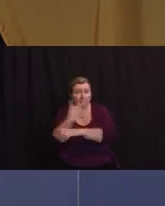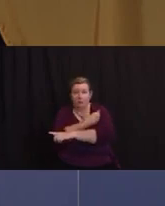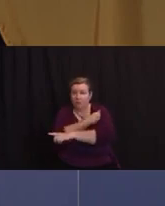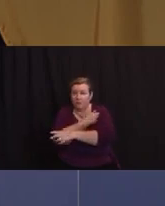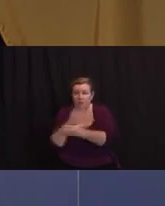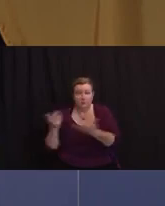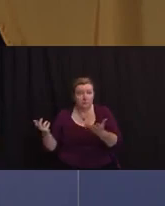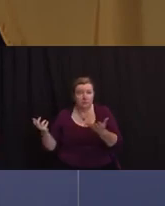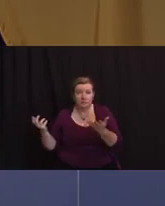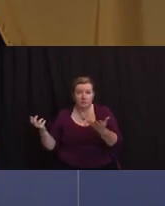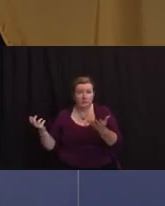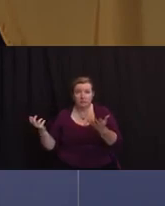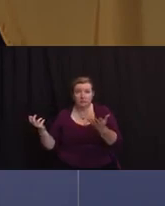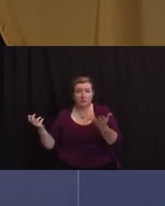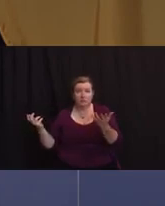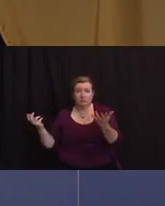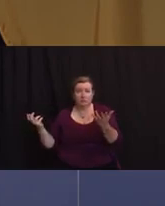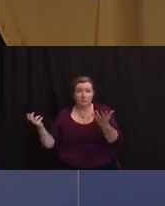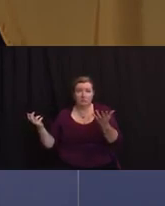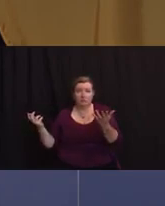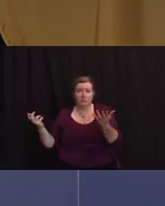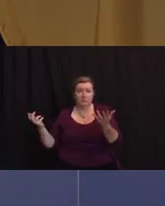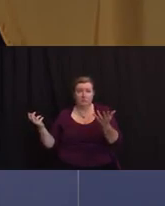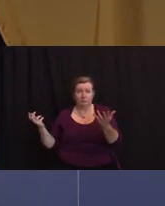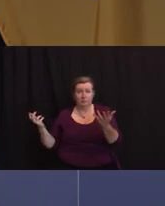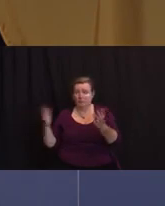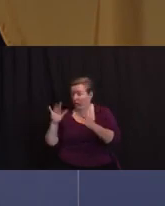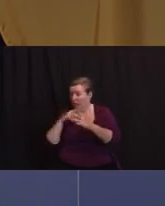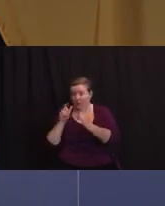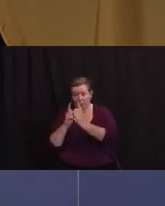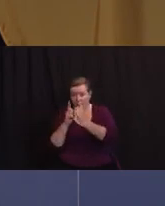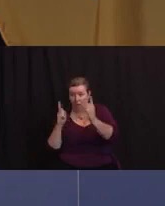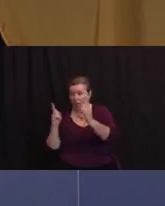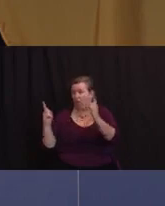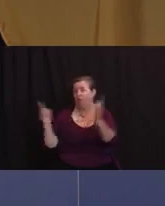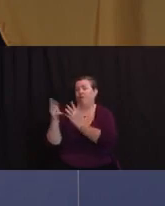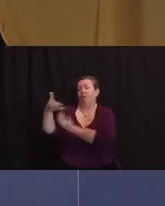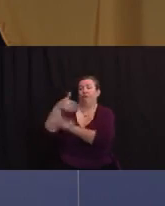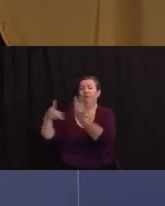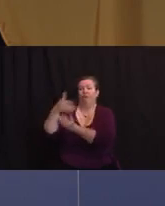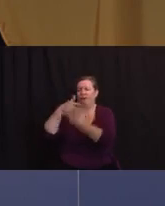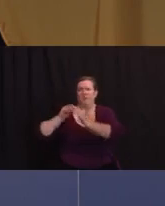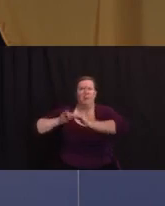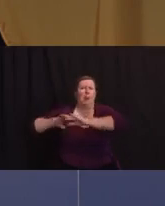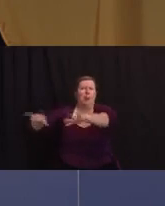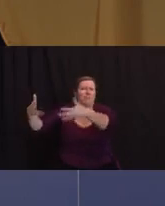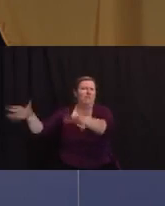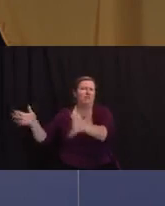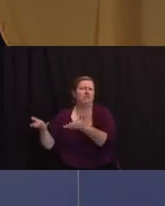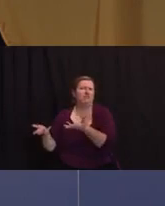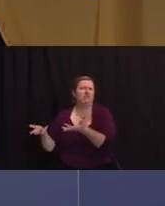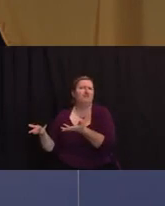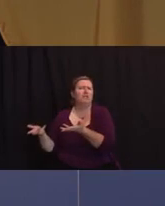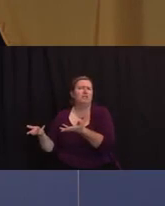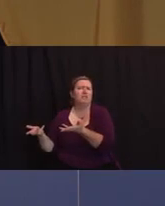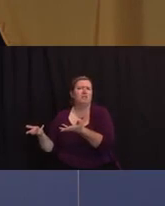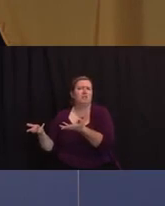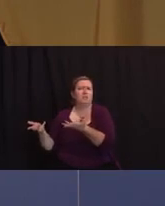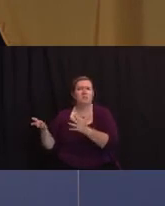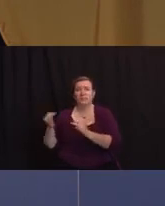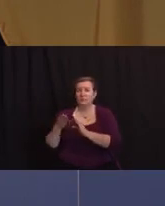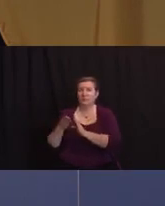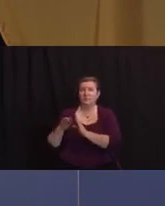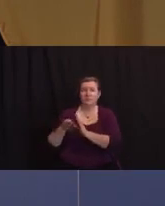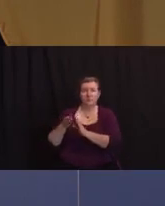being vaccinated, if they weren't social distancing, if they weren't washing their hands, if they're just going back to essentially pre-pandemic normals as far as things